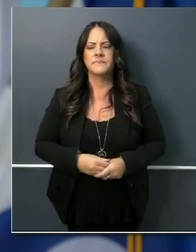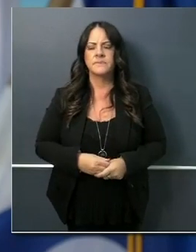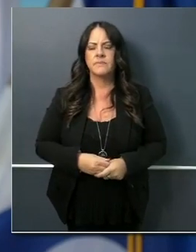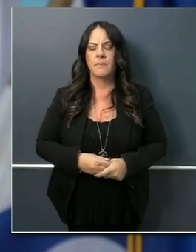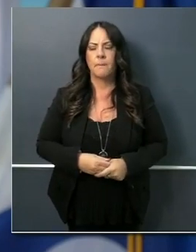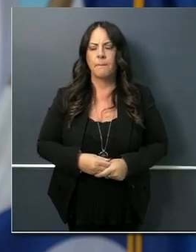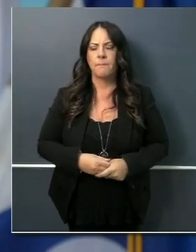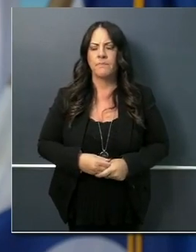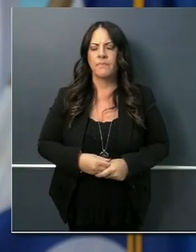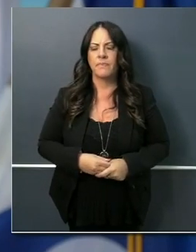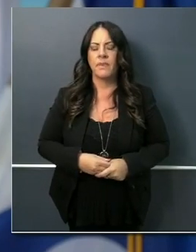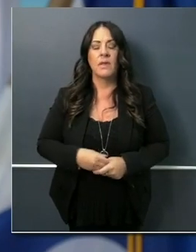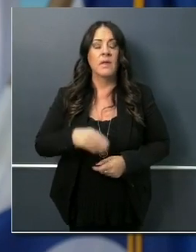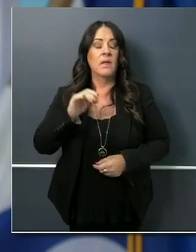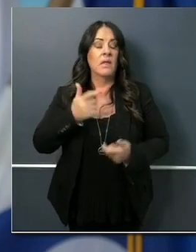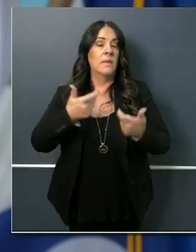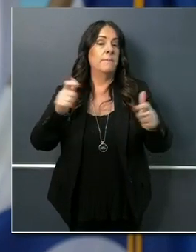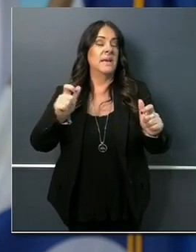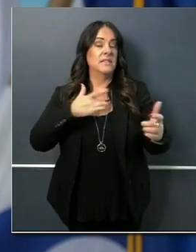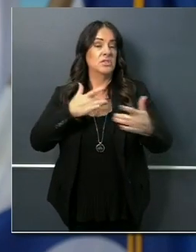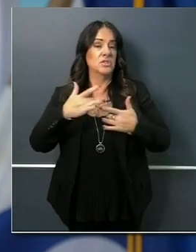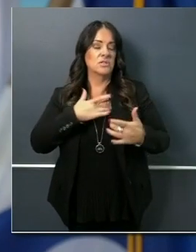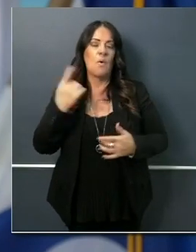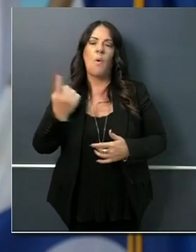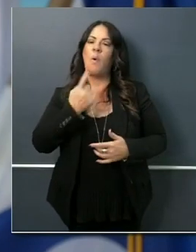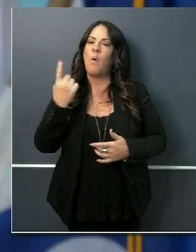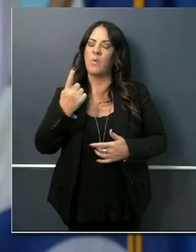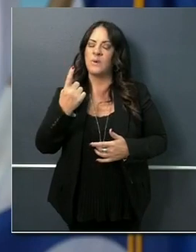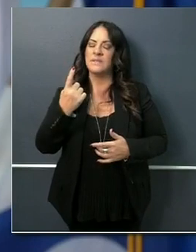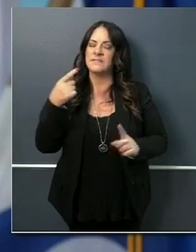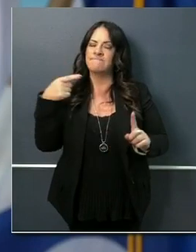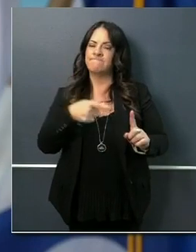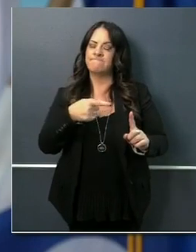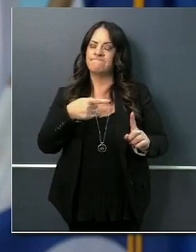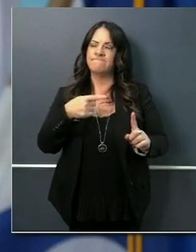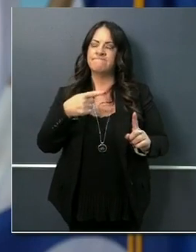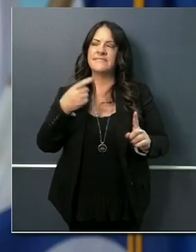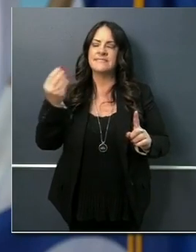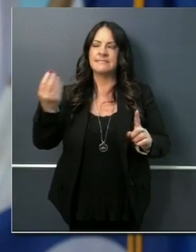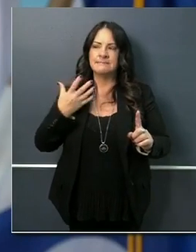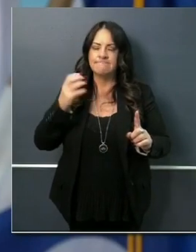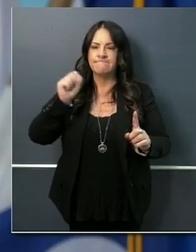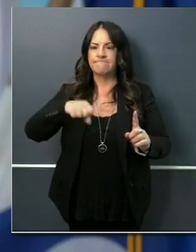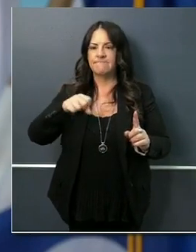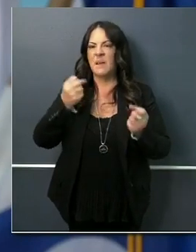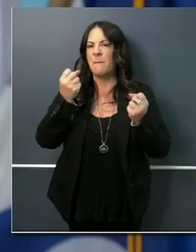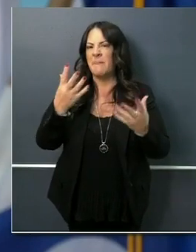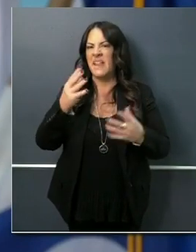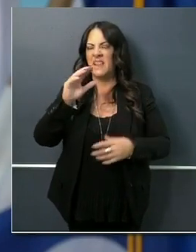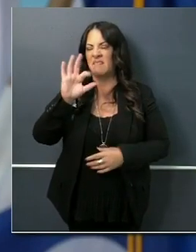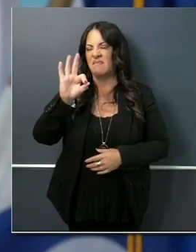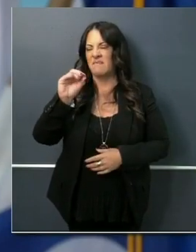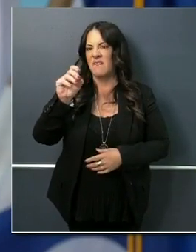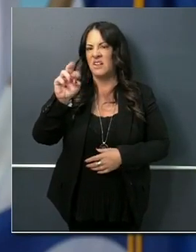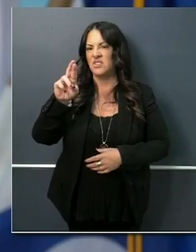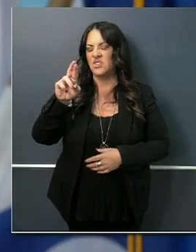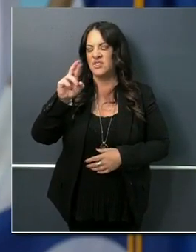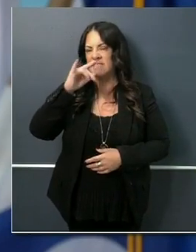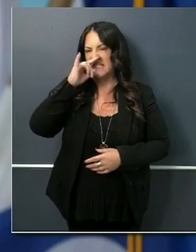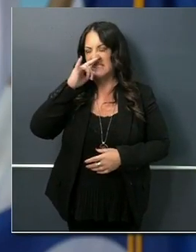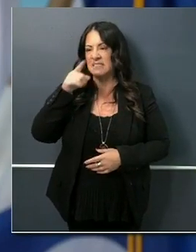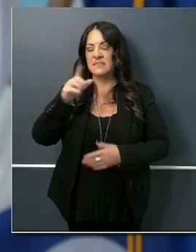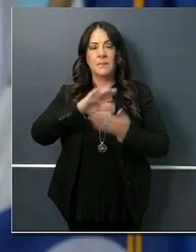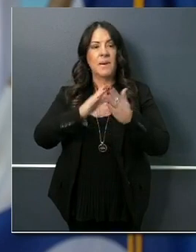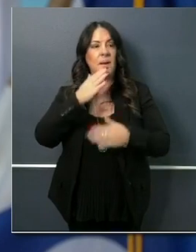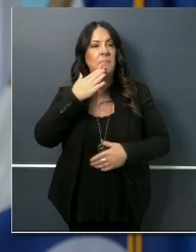scale concerns we have is the number of our foster kids that are emancipated on a monthly basis. Roughly